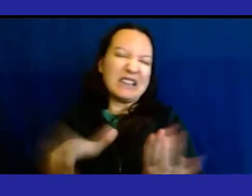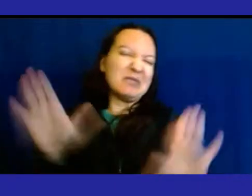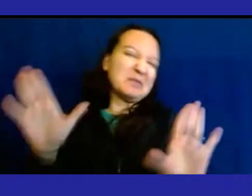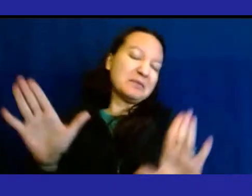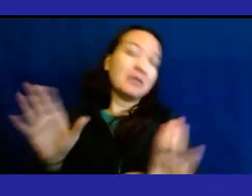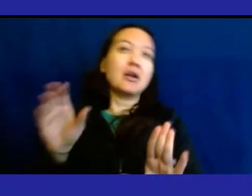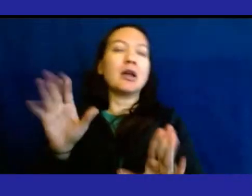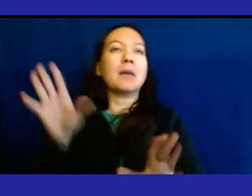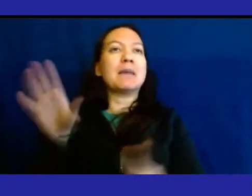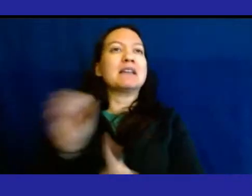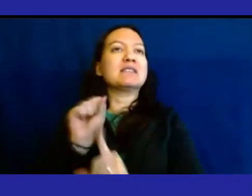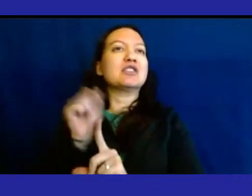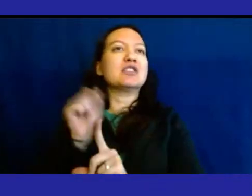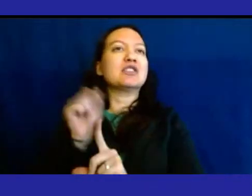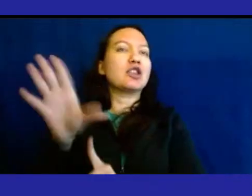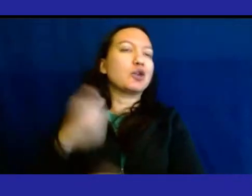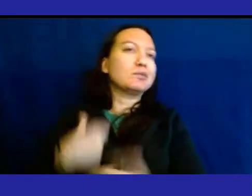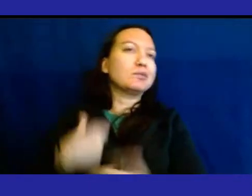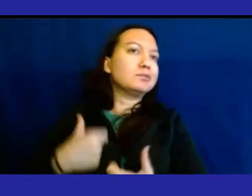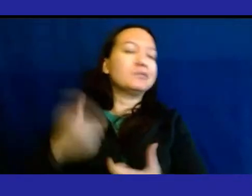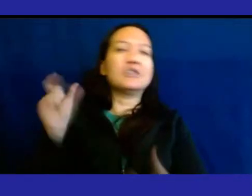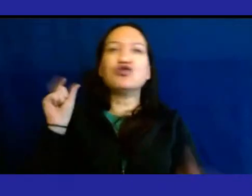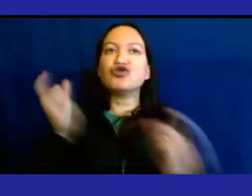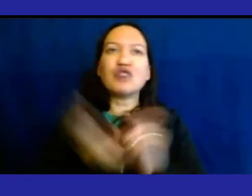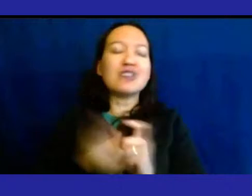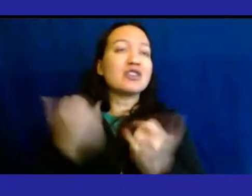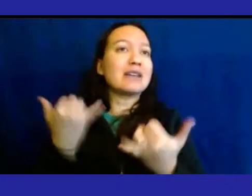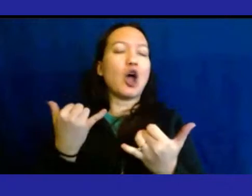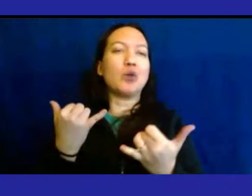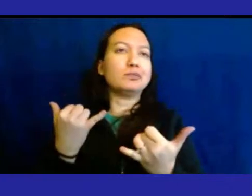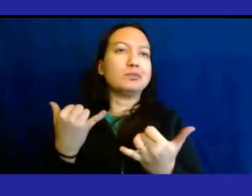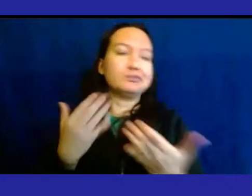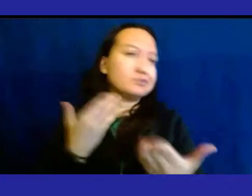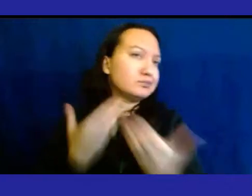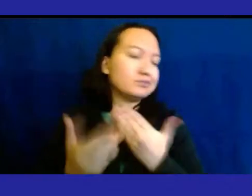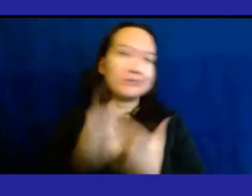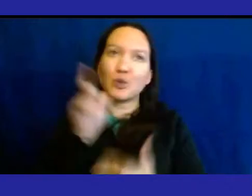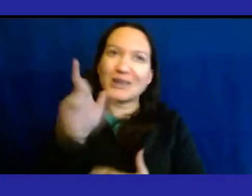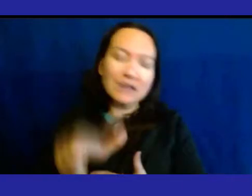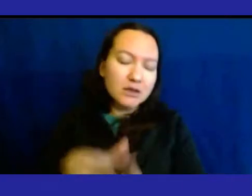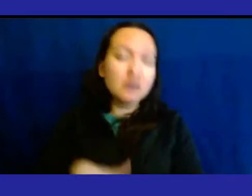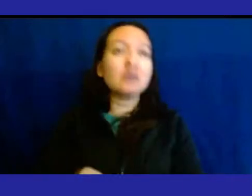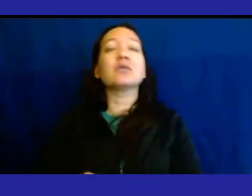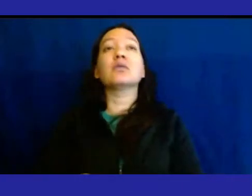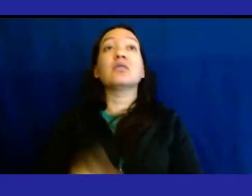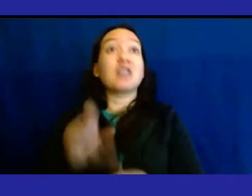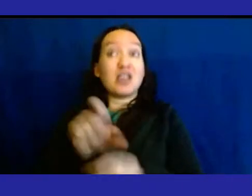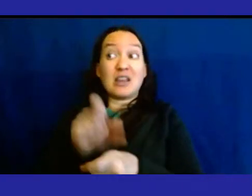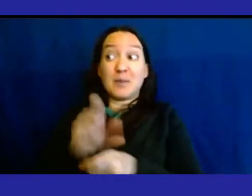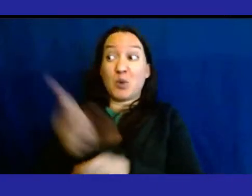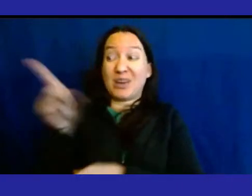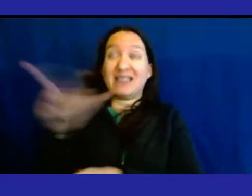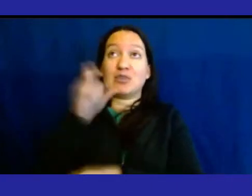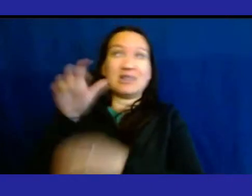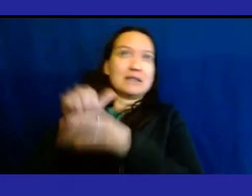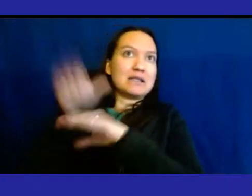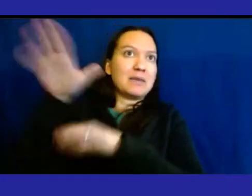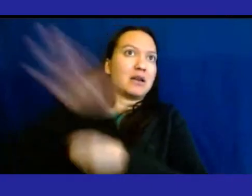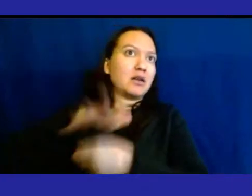their situation has changed such that the request is now moot, or sometimes the employees do not submit